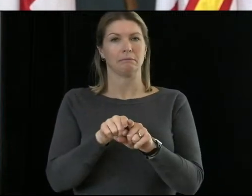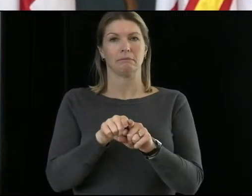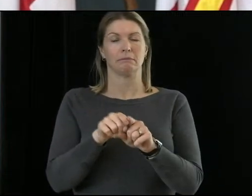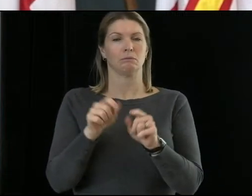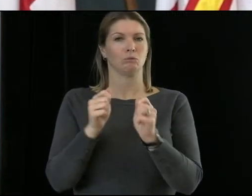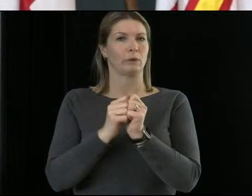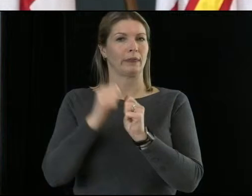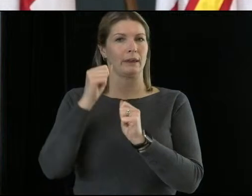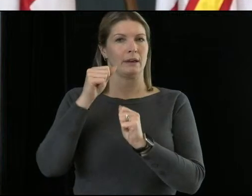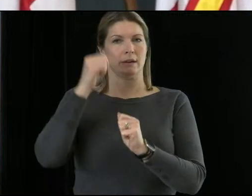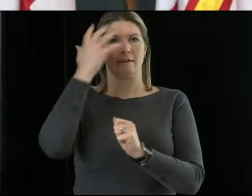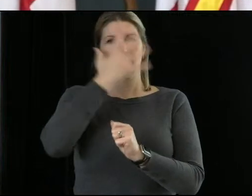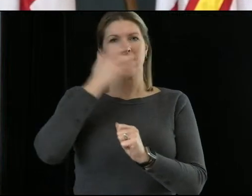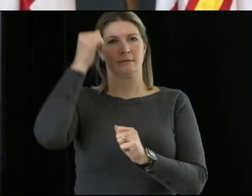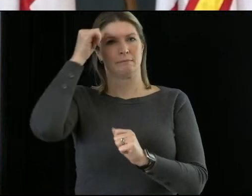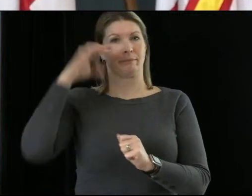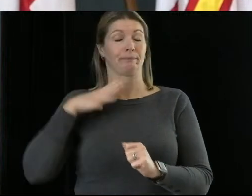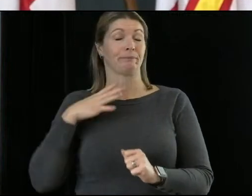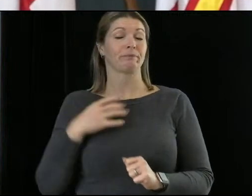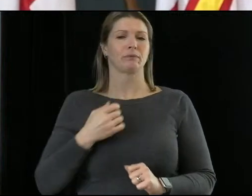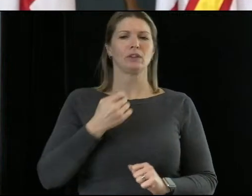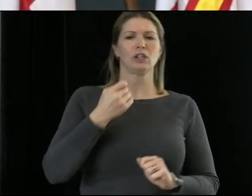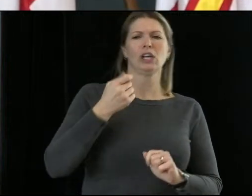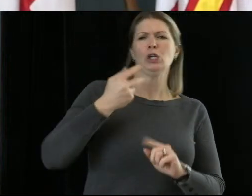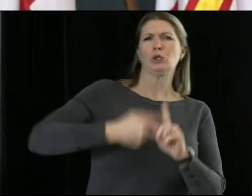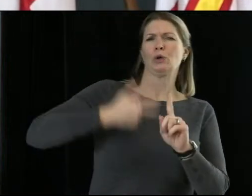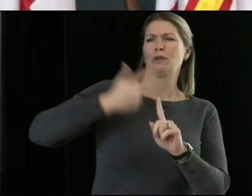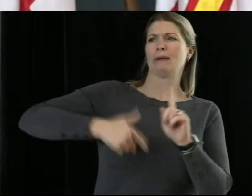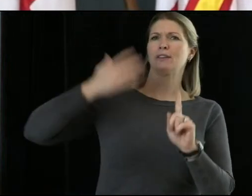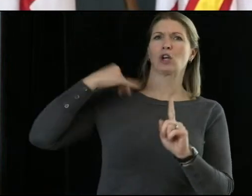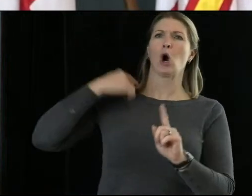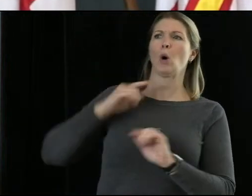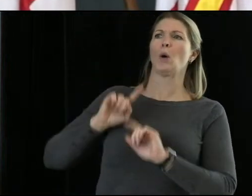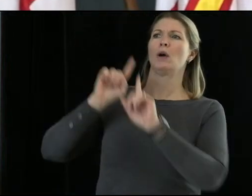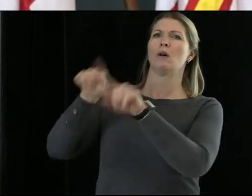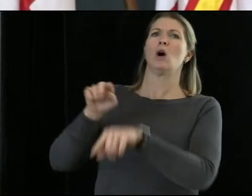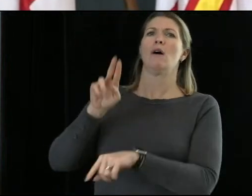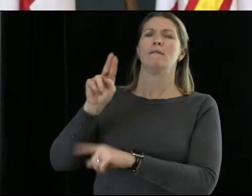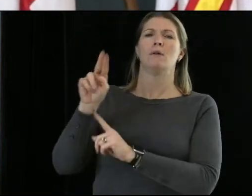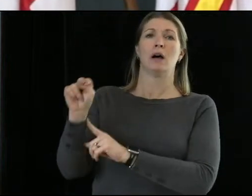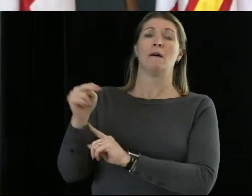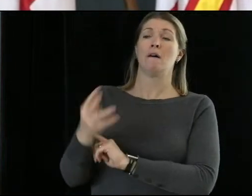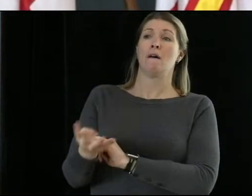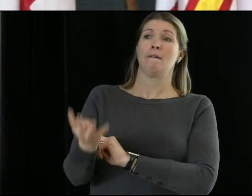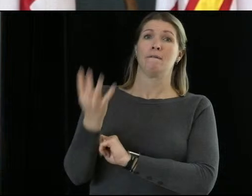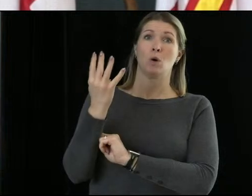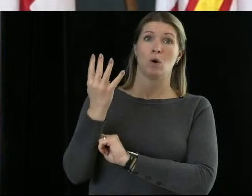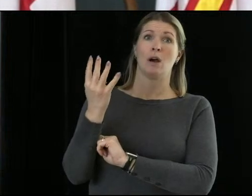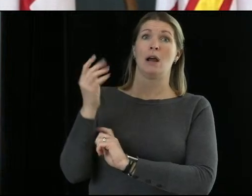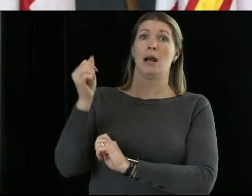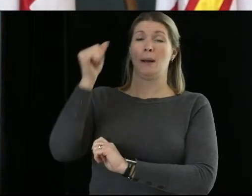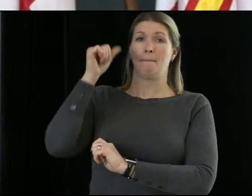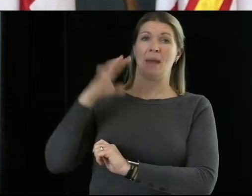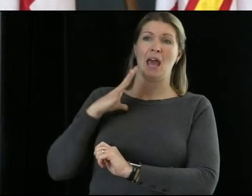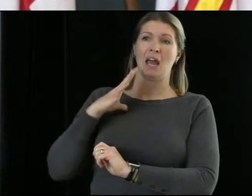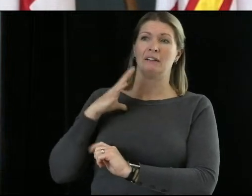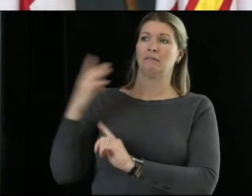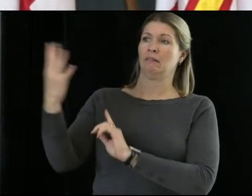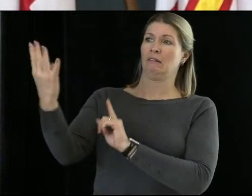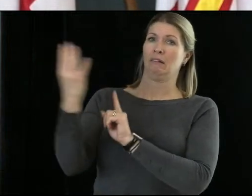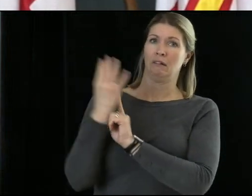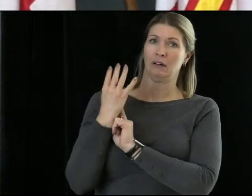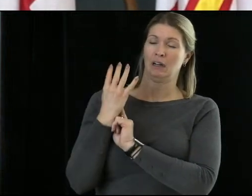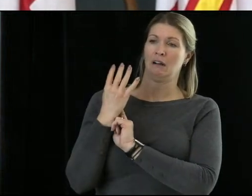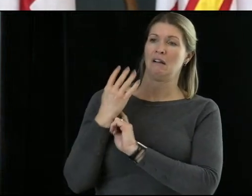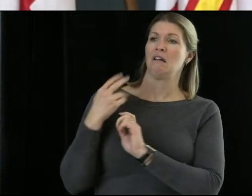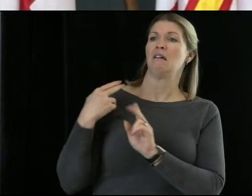few months back, I returned to the UN. While abroad, 4 men targeted me, hurling money, calling me names,